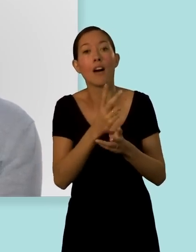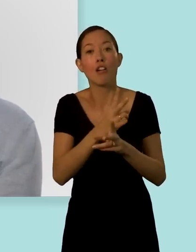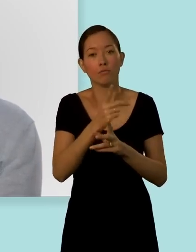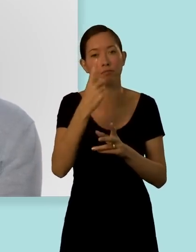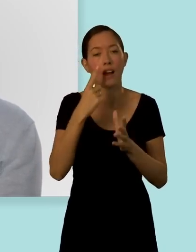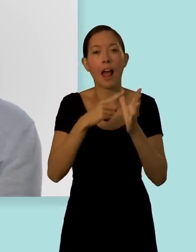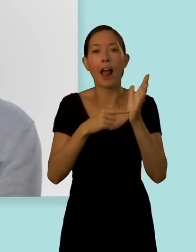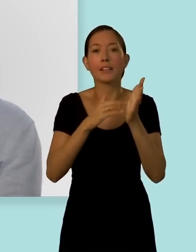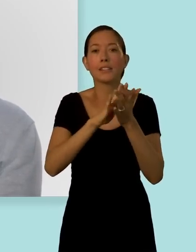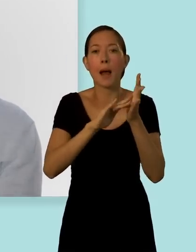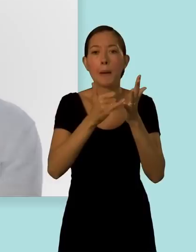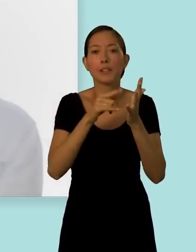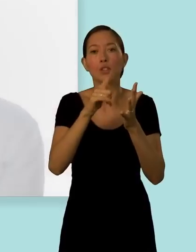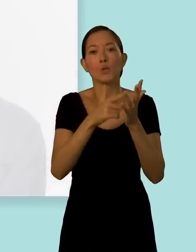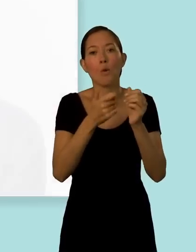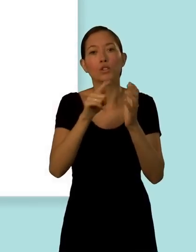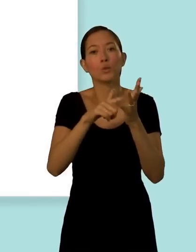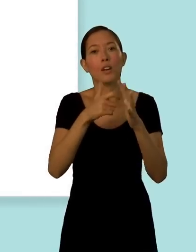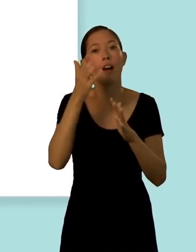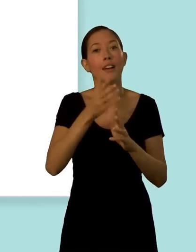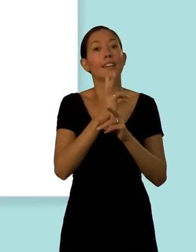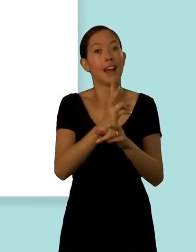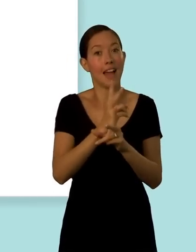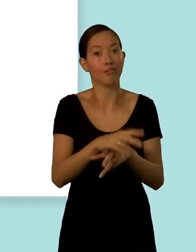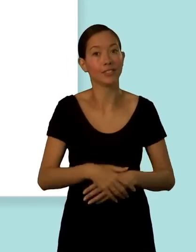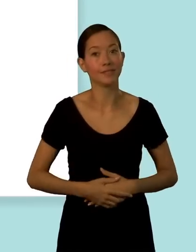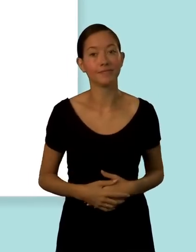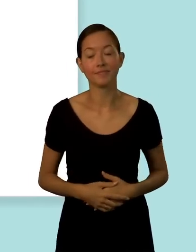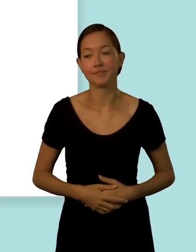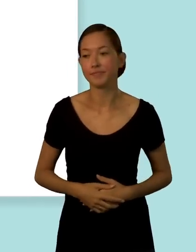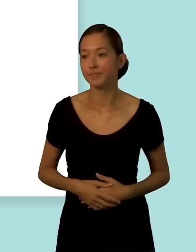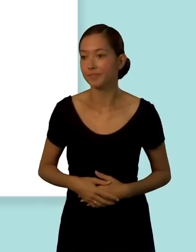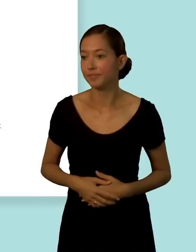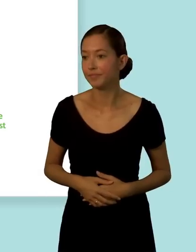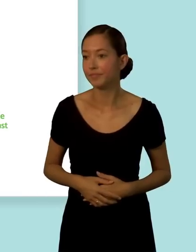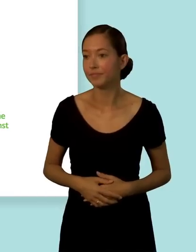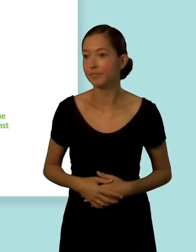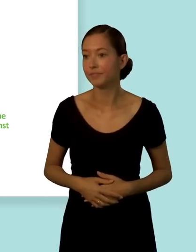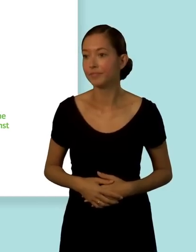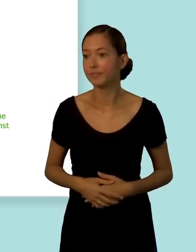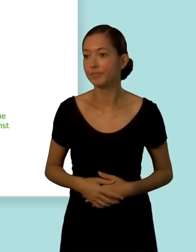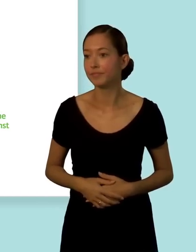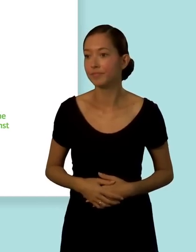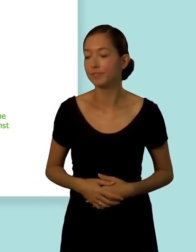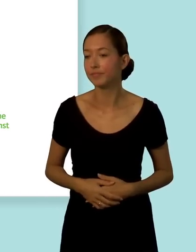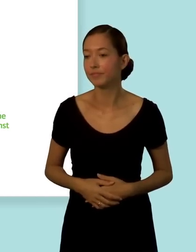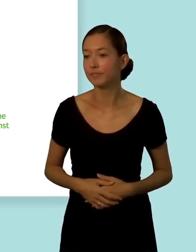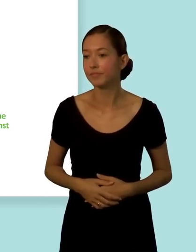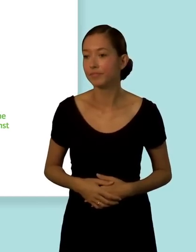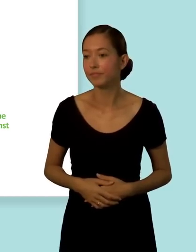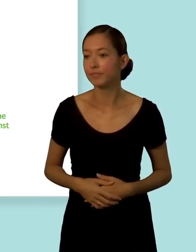everyone and can have serious side effects. To find out more about support for carers, visit